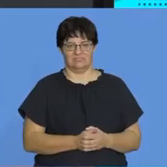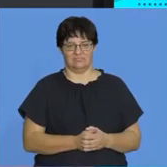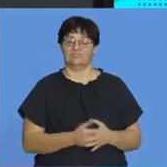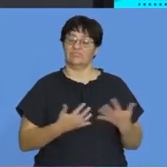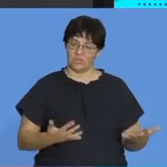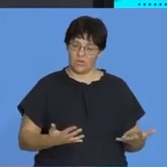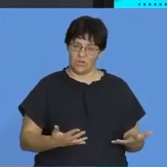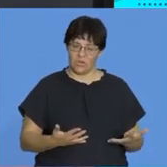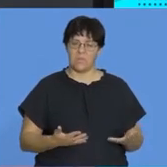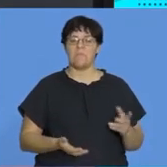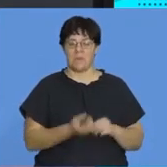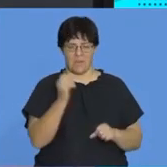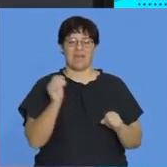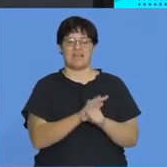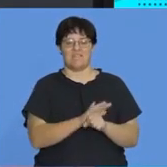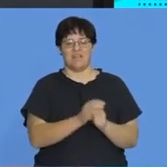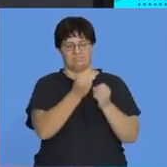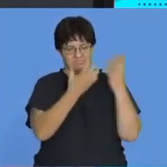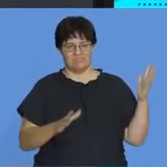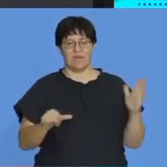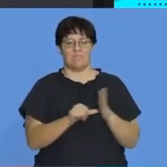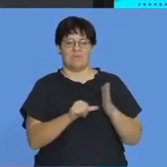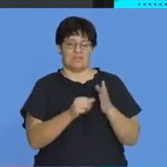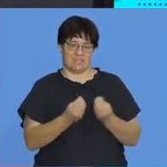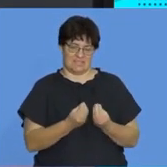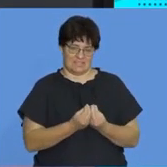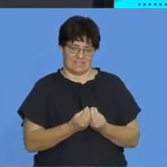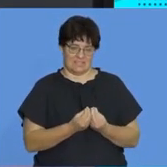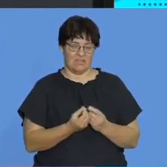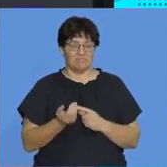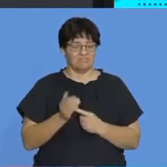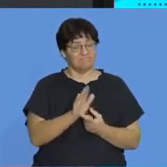So now we've managed to cover most of the important things about these